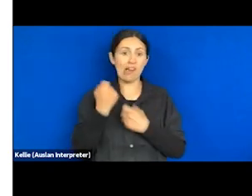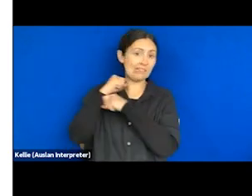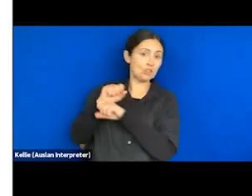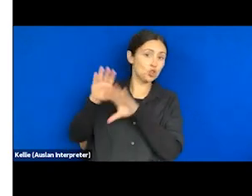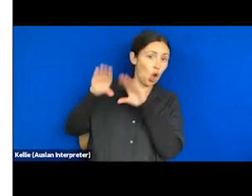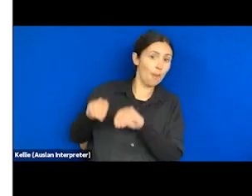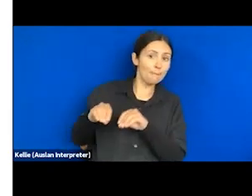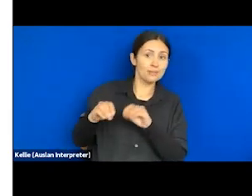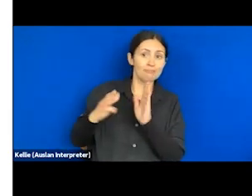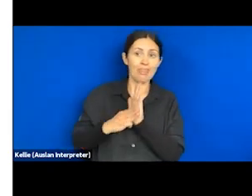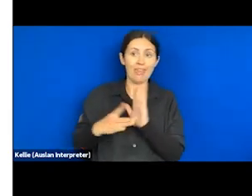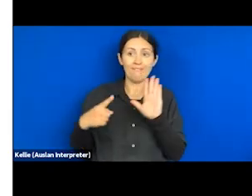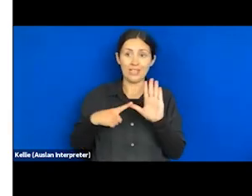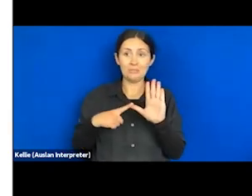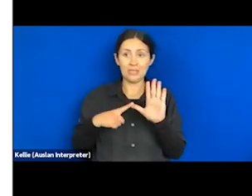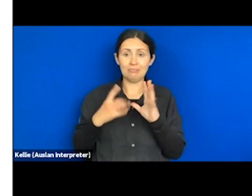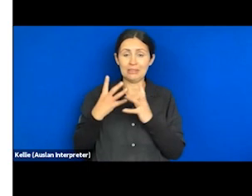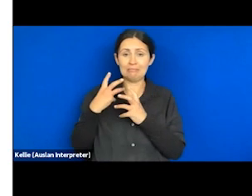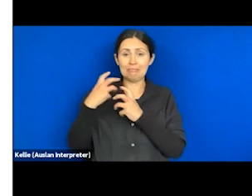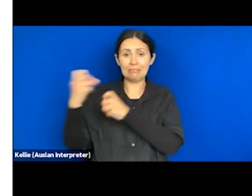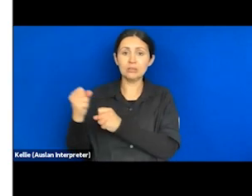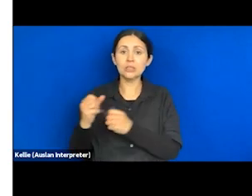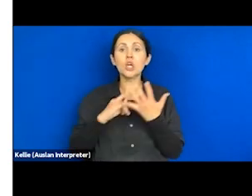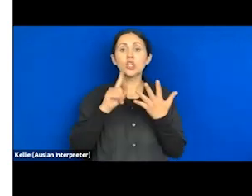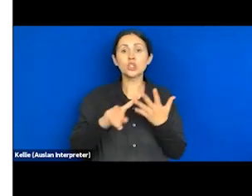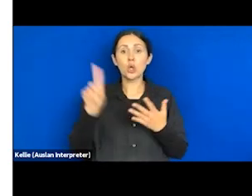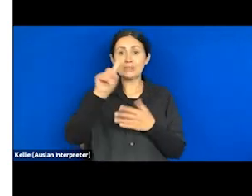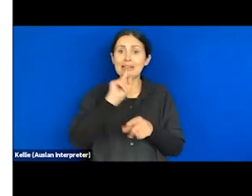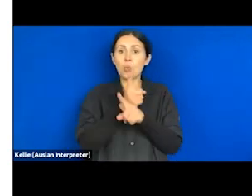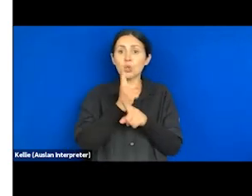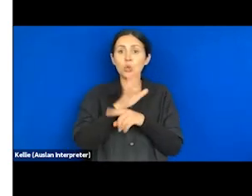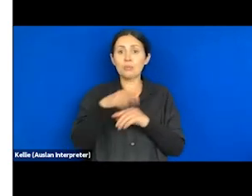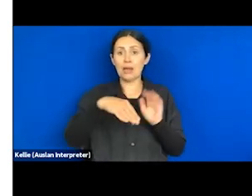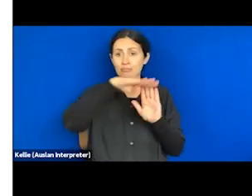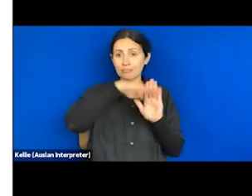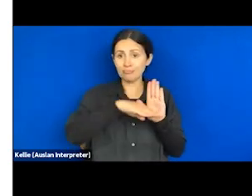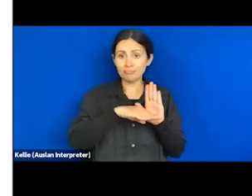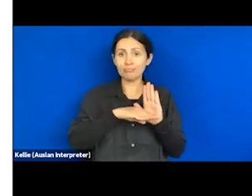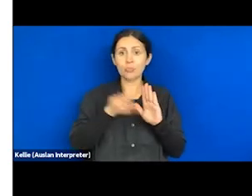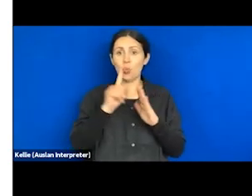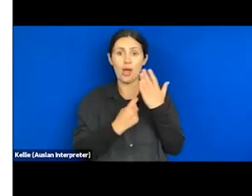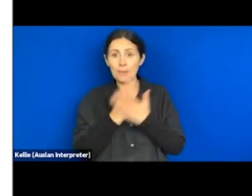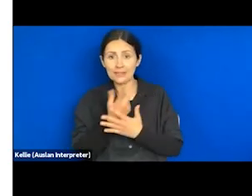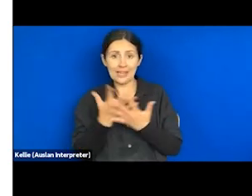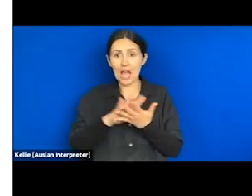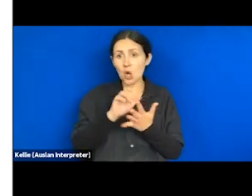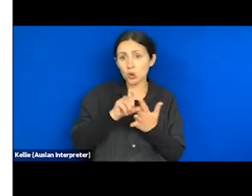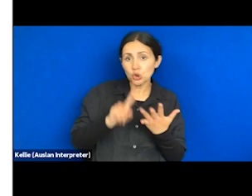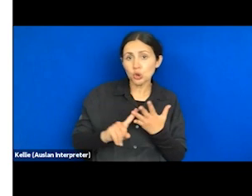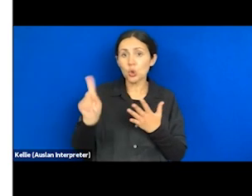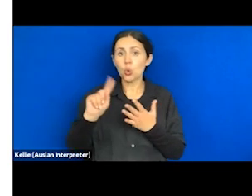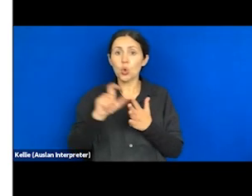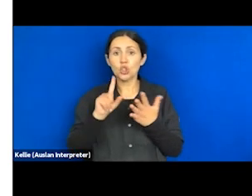work in progress. We're currently recruiting. So today I'll be presenting our protocol, what we're doing and how we're doing it, as well as some